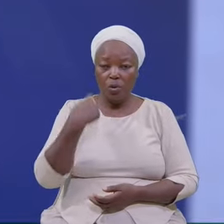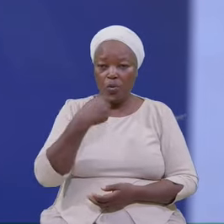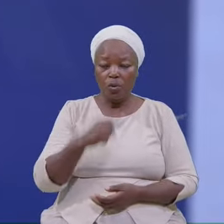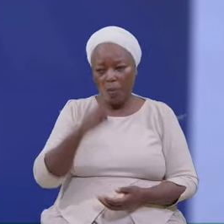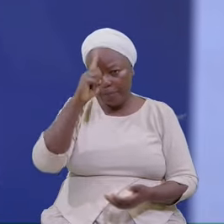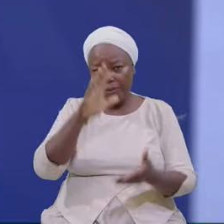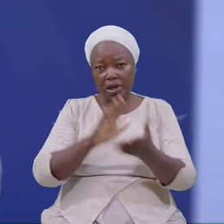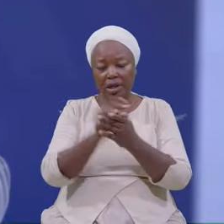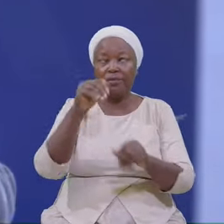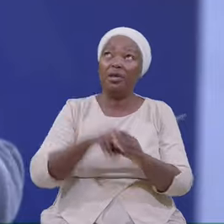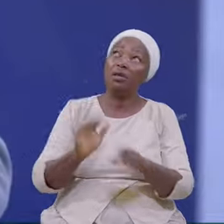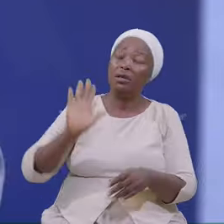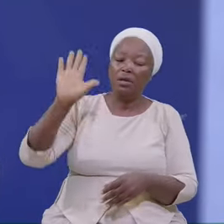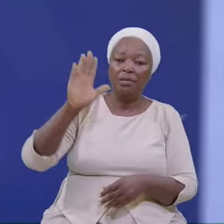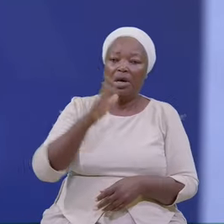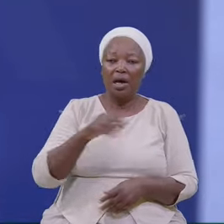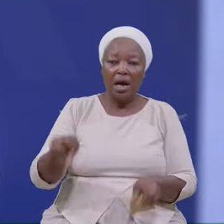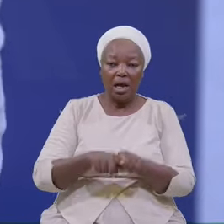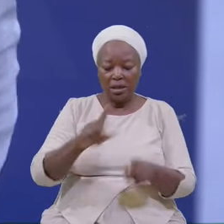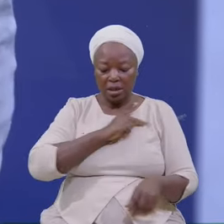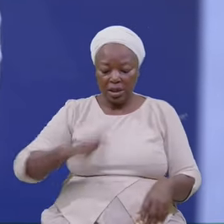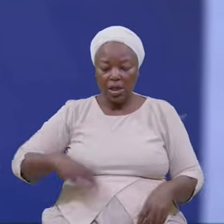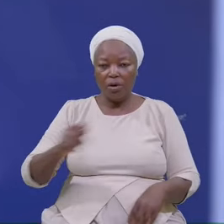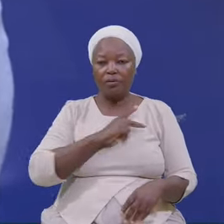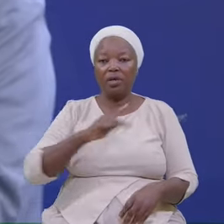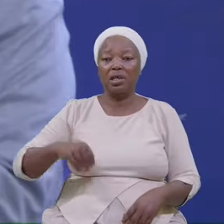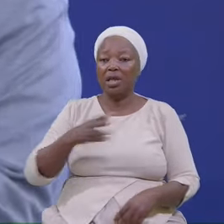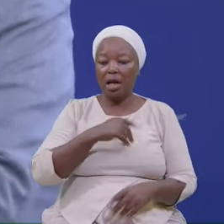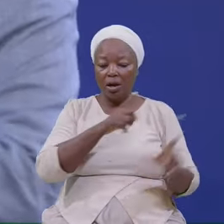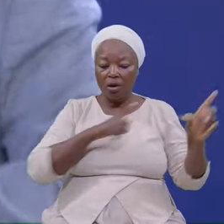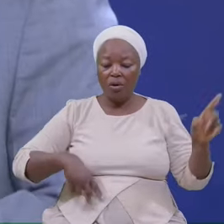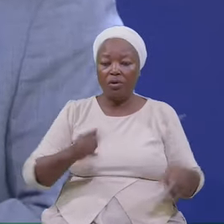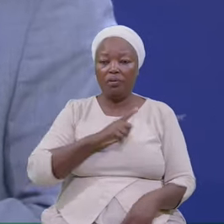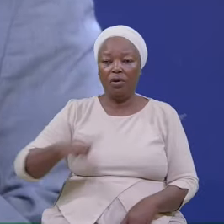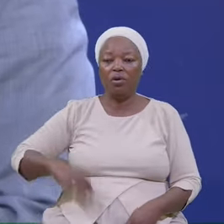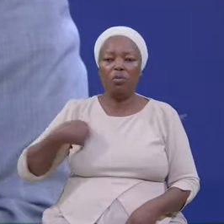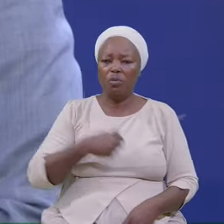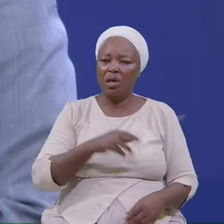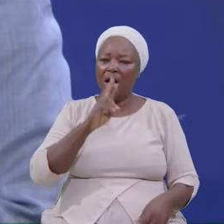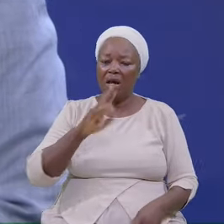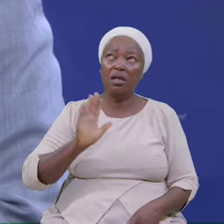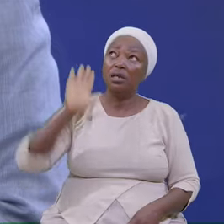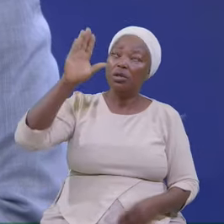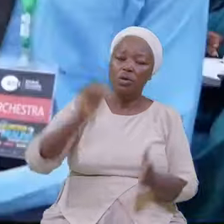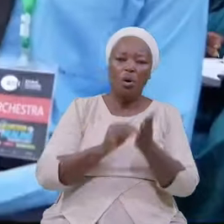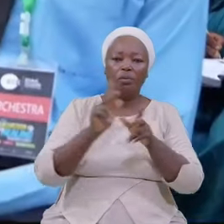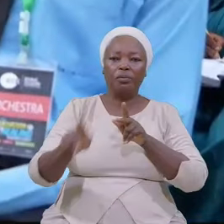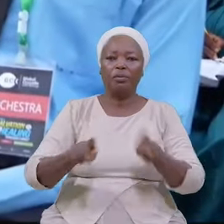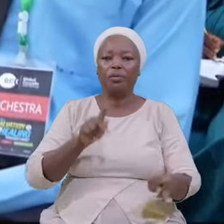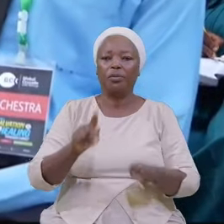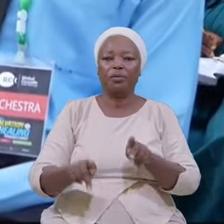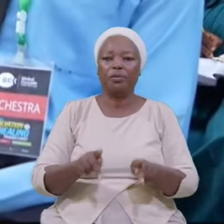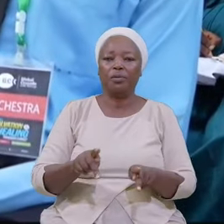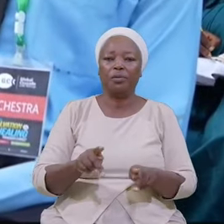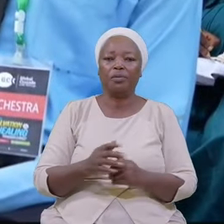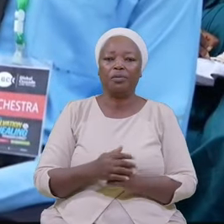in Him as King of Kings and Lord of Lords, we are His subjects. Des cantiques que Christ est le Seigneur des Seigneurs, nous